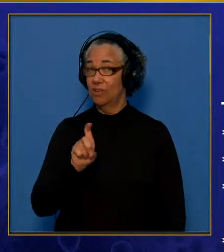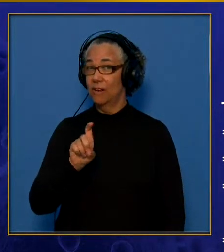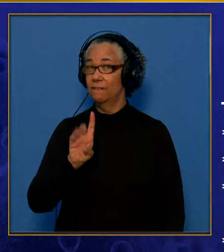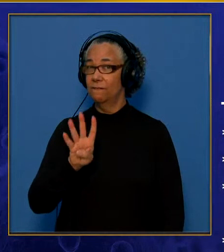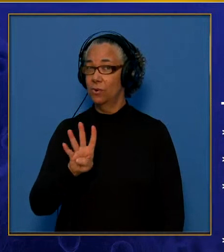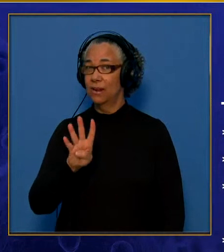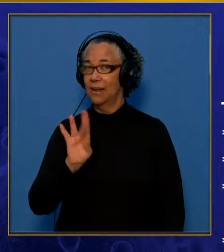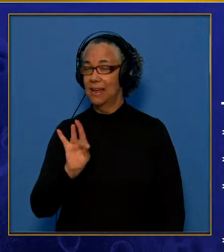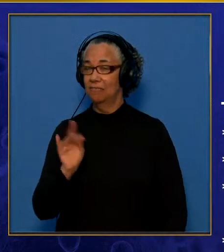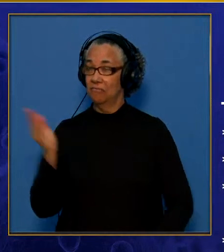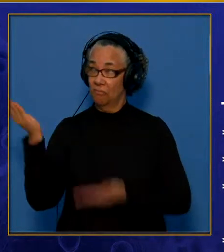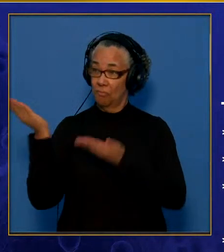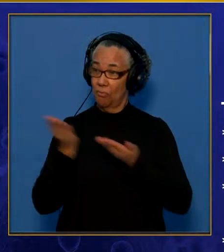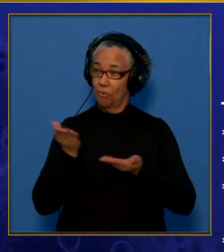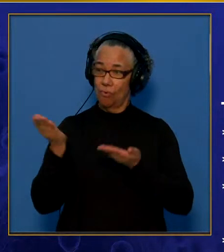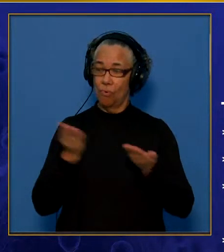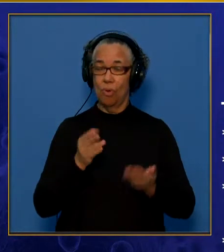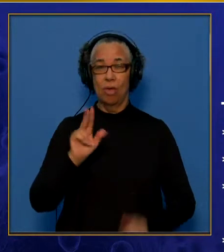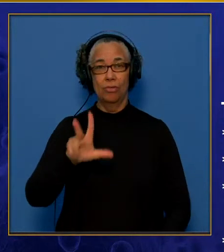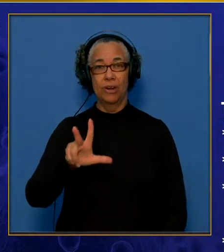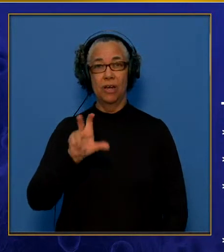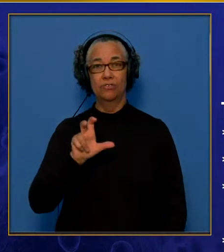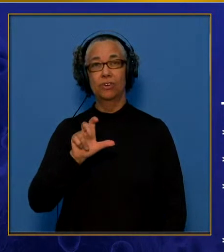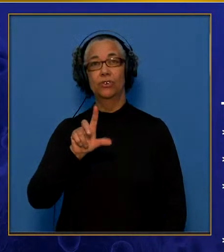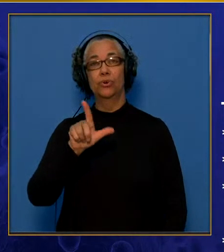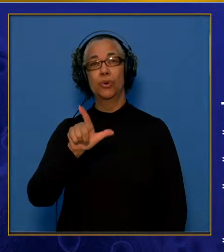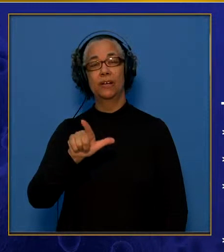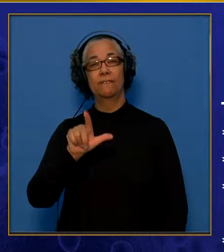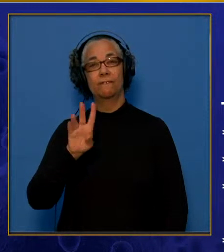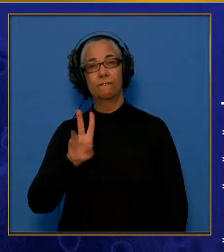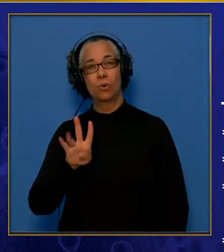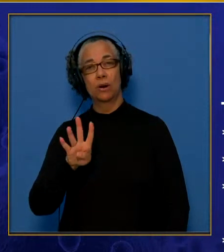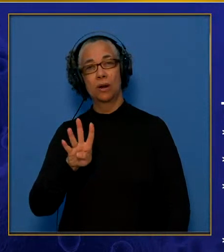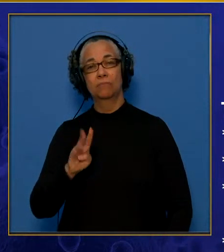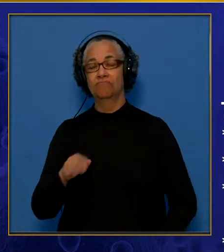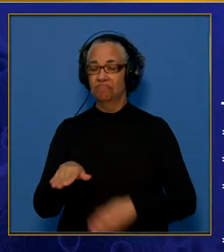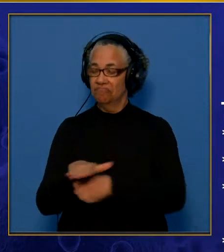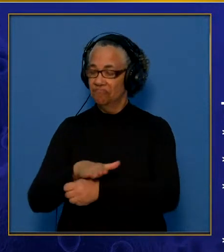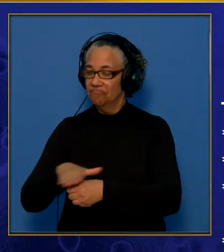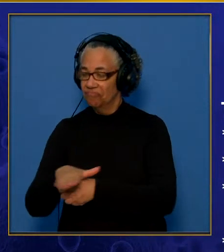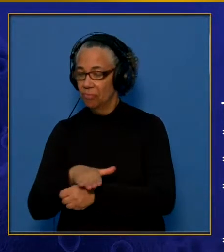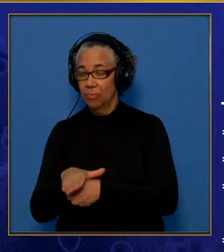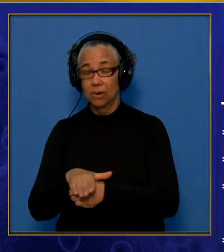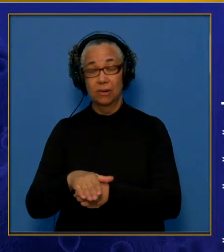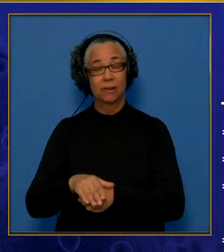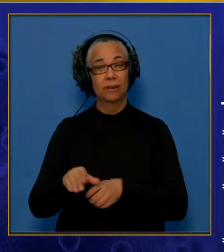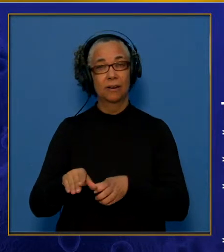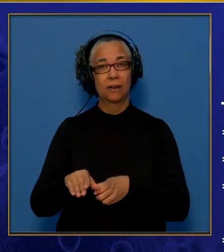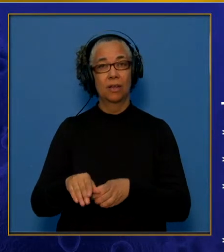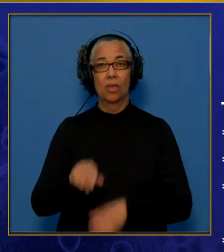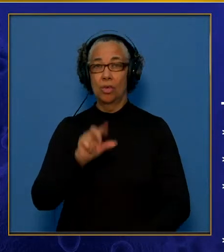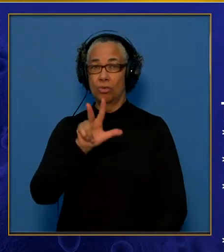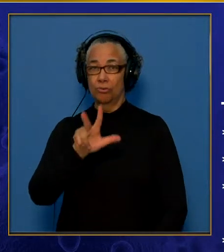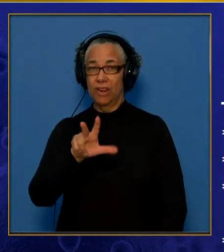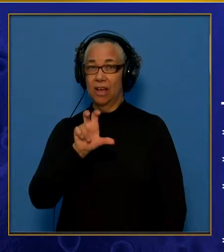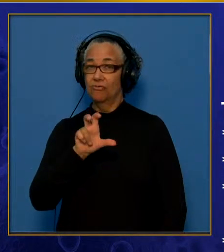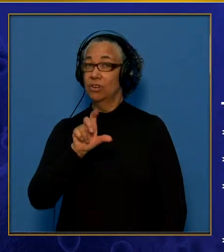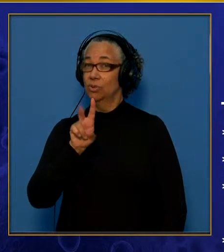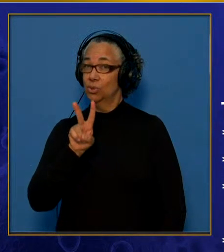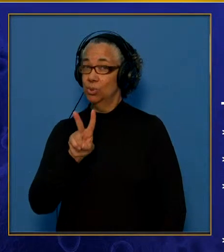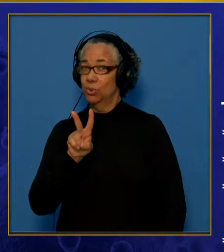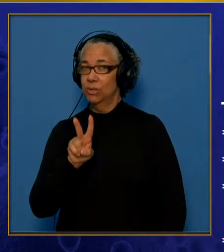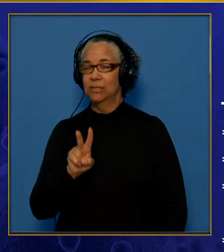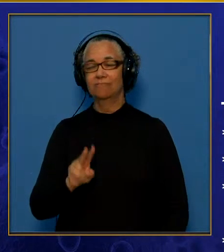imported, 324 are classified as local transmission, of which 302 are local transmission with a